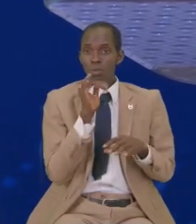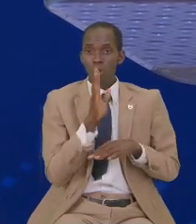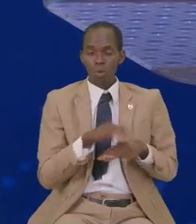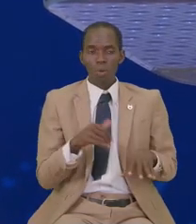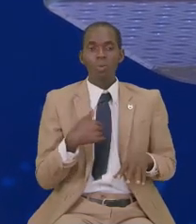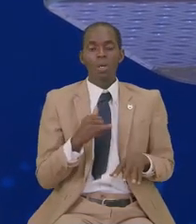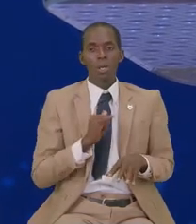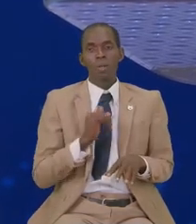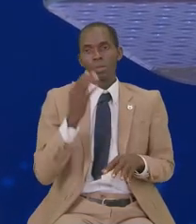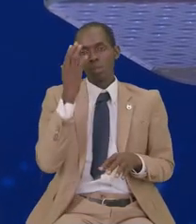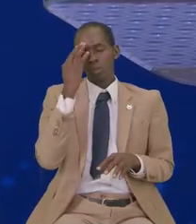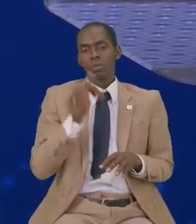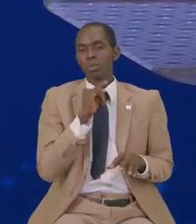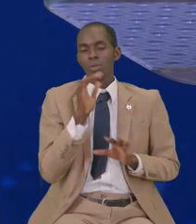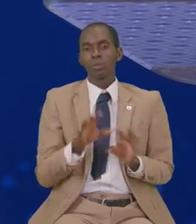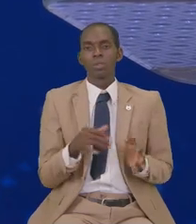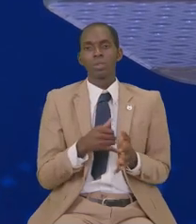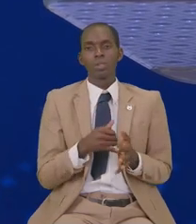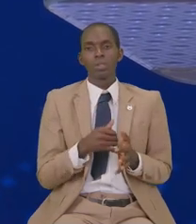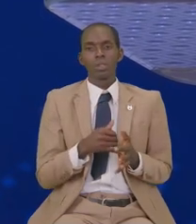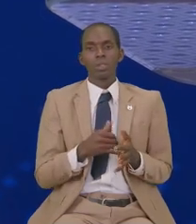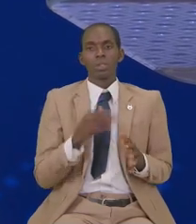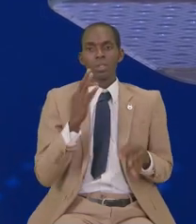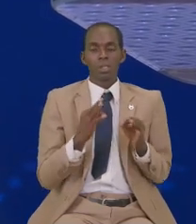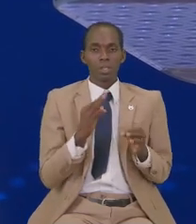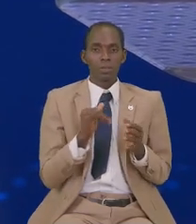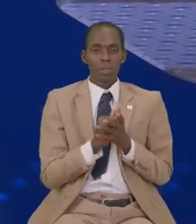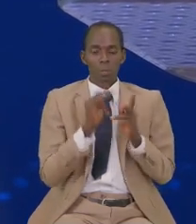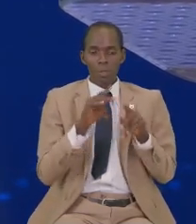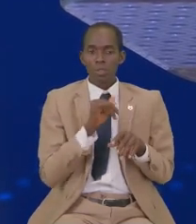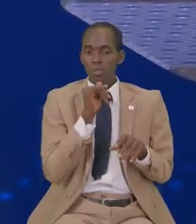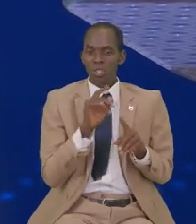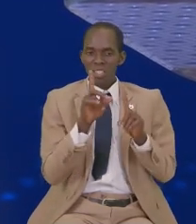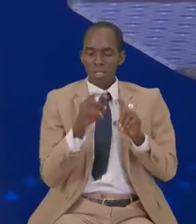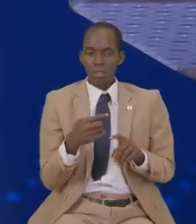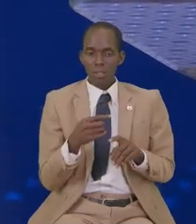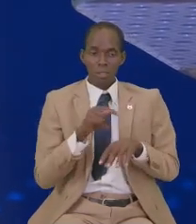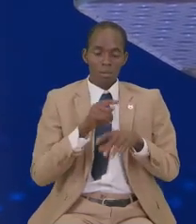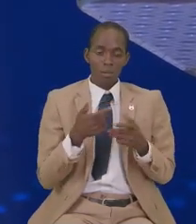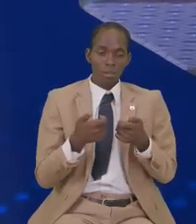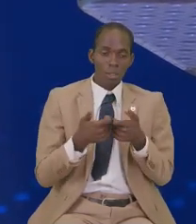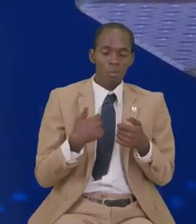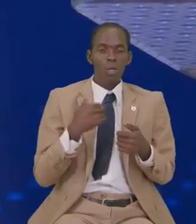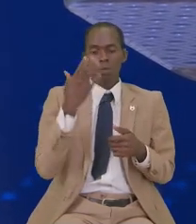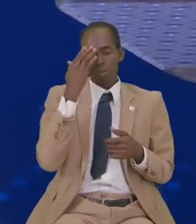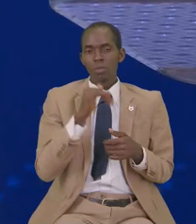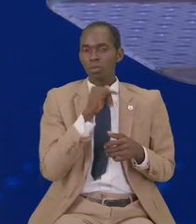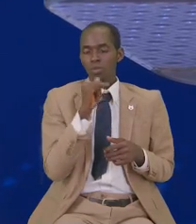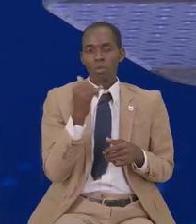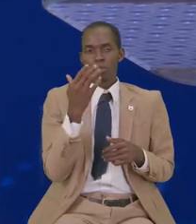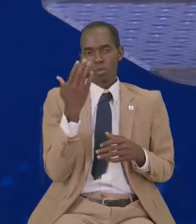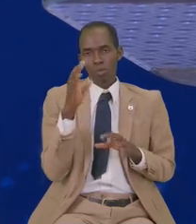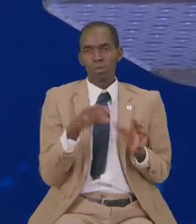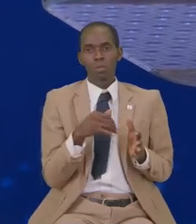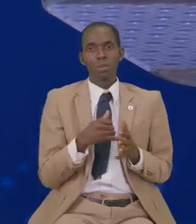know I will not do it. If that person did not text me, then I know I will not do it. If he don't send a chat, then I will